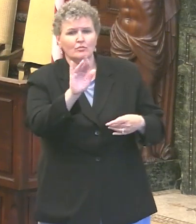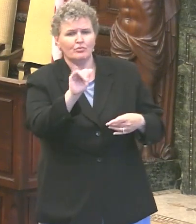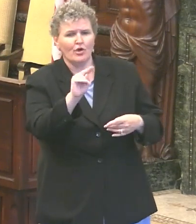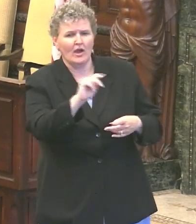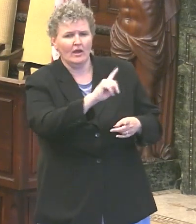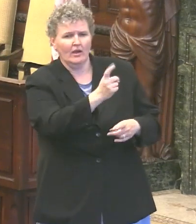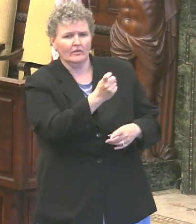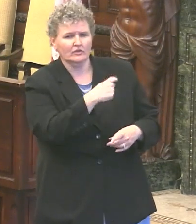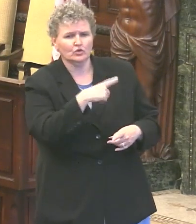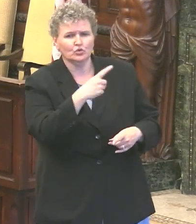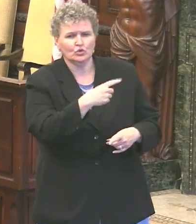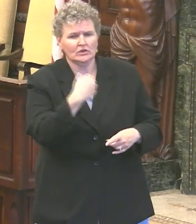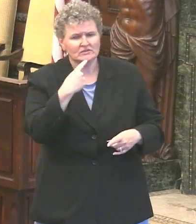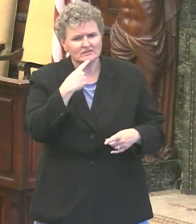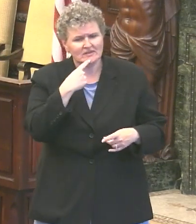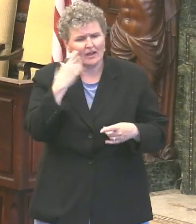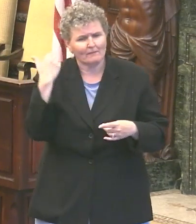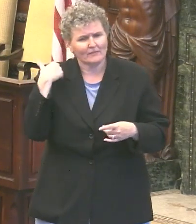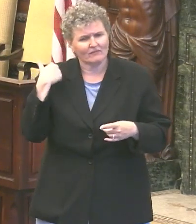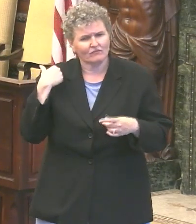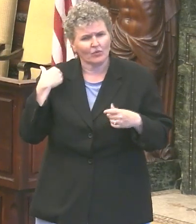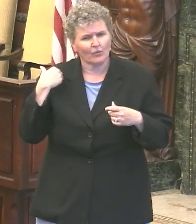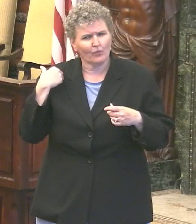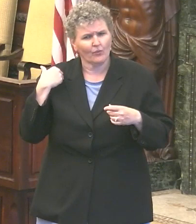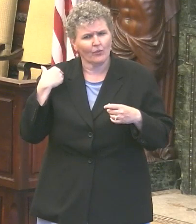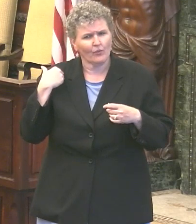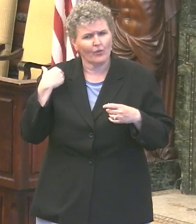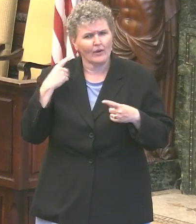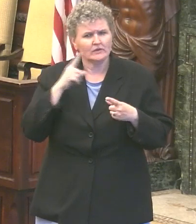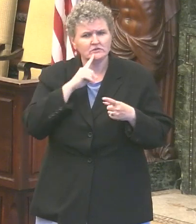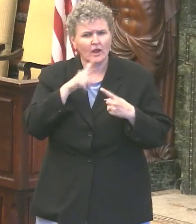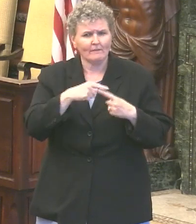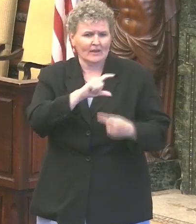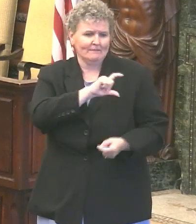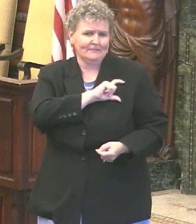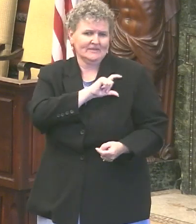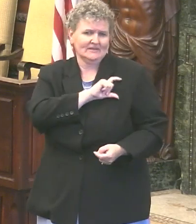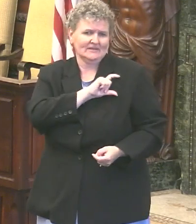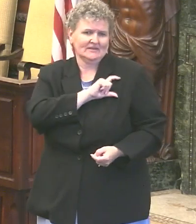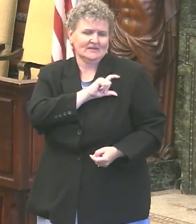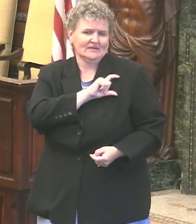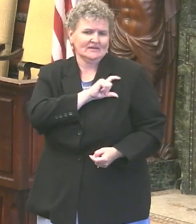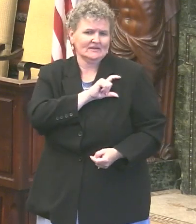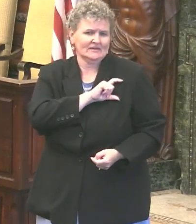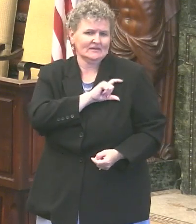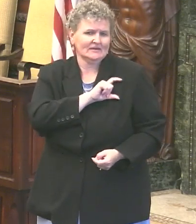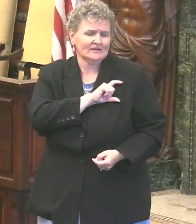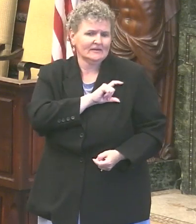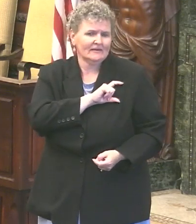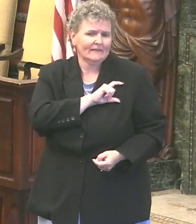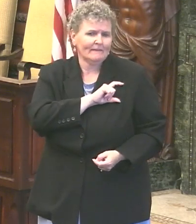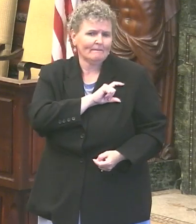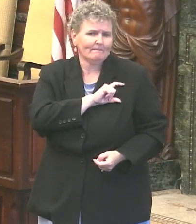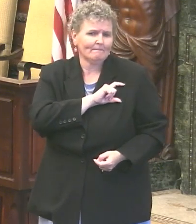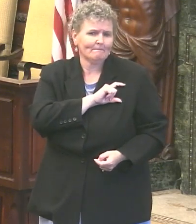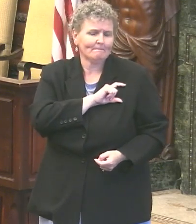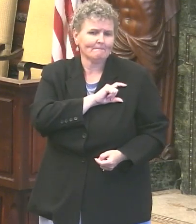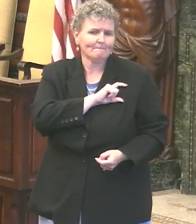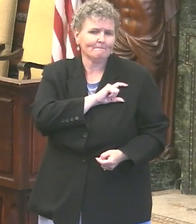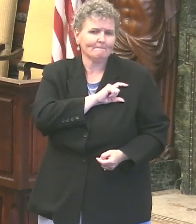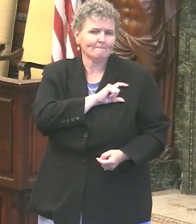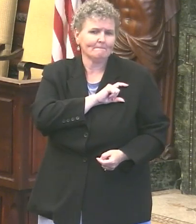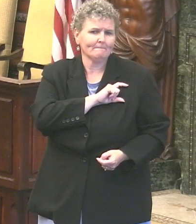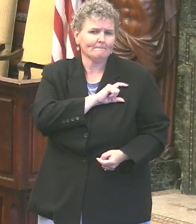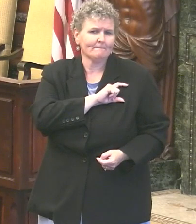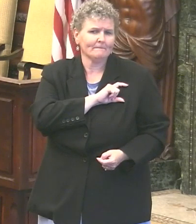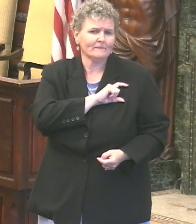said that when we were talking about police officers, that the reason you would change, it's